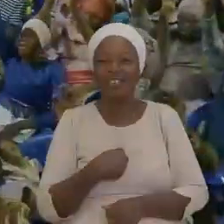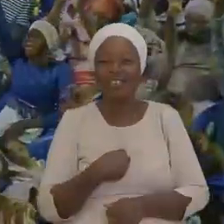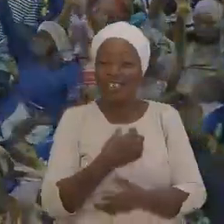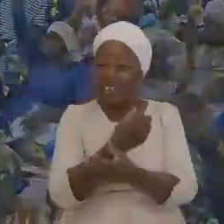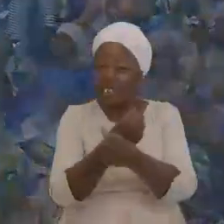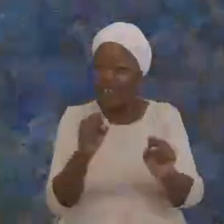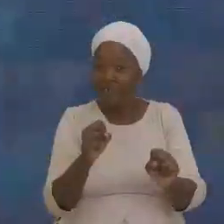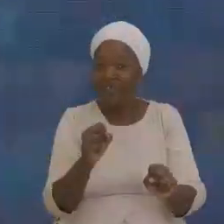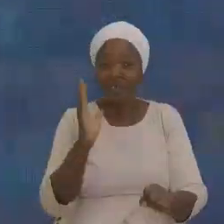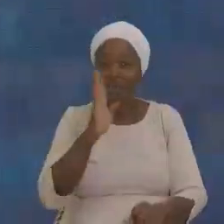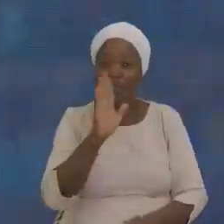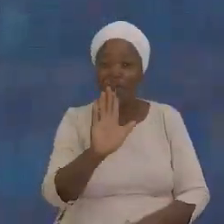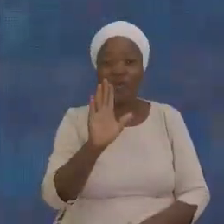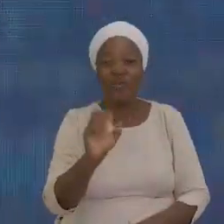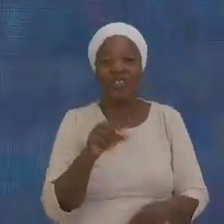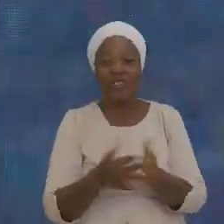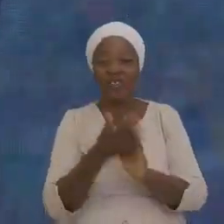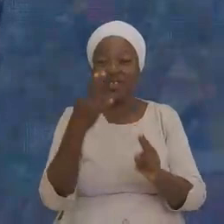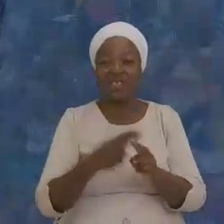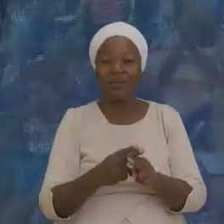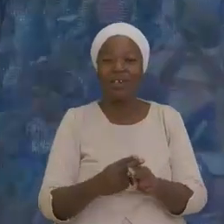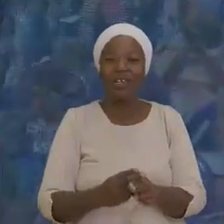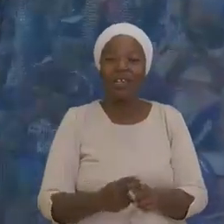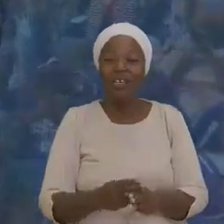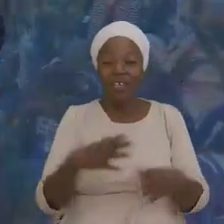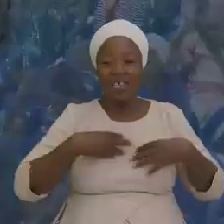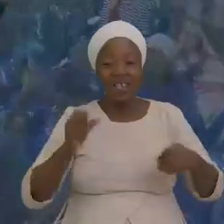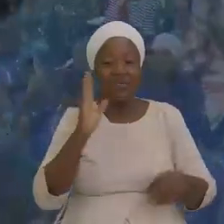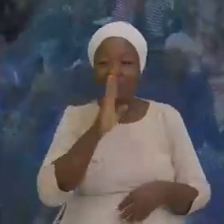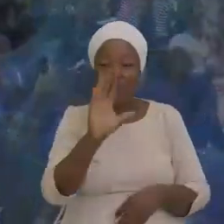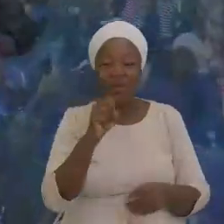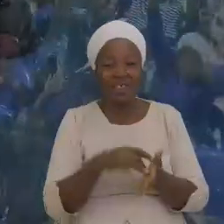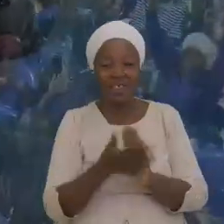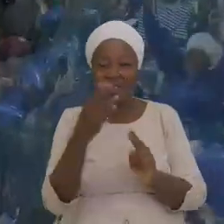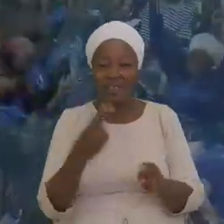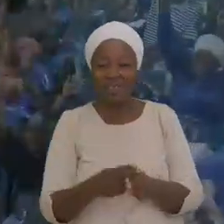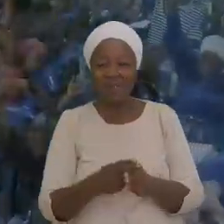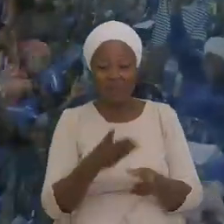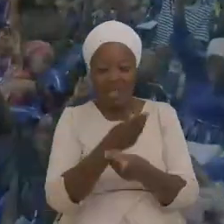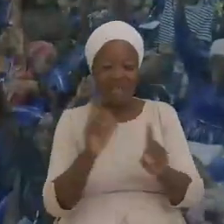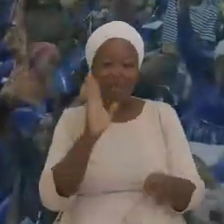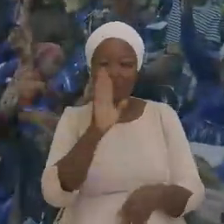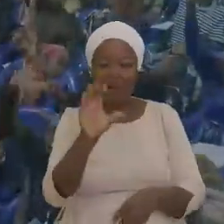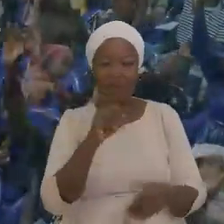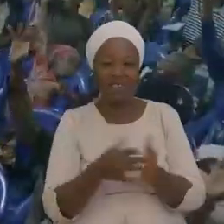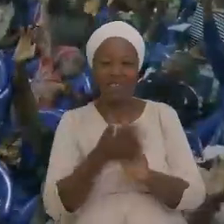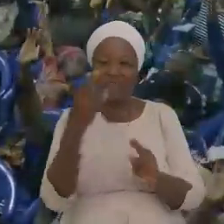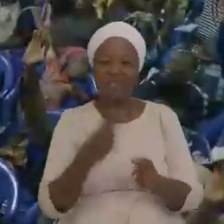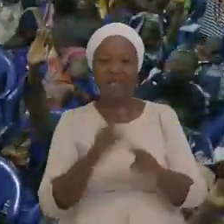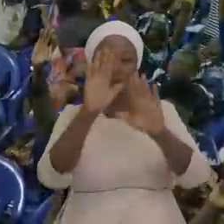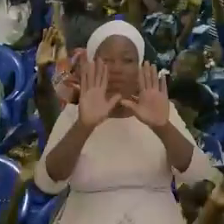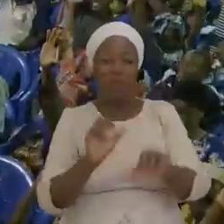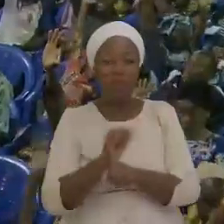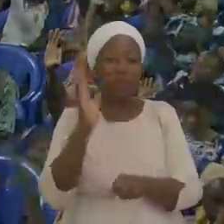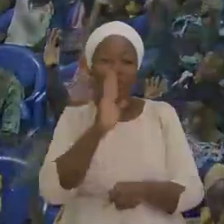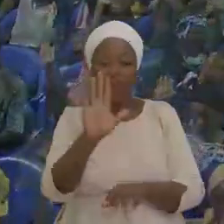Salvation will be yours. Healing will be yours. Deliverance will be yours. Miracle will be